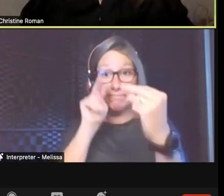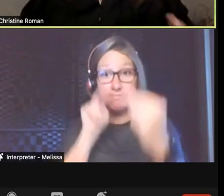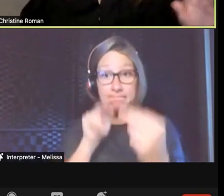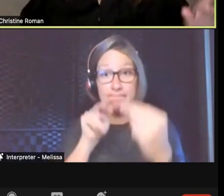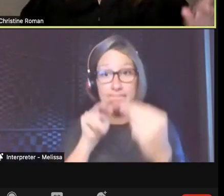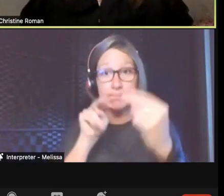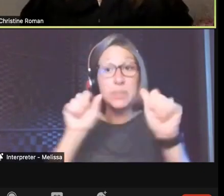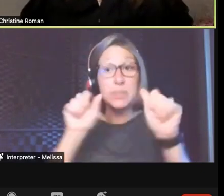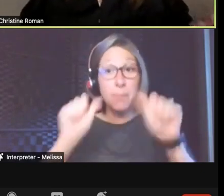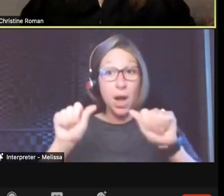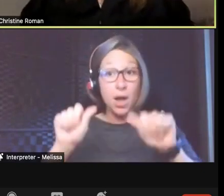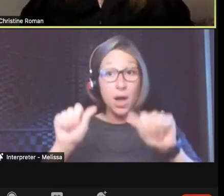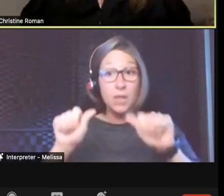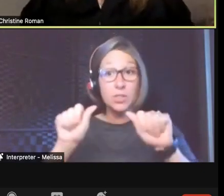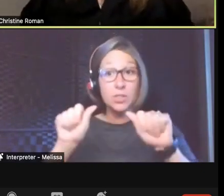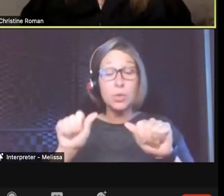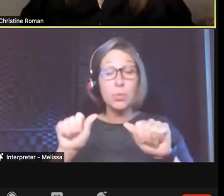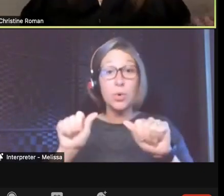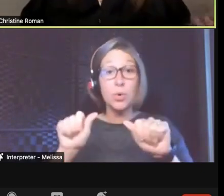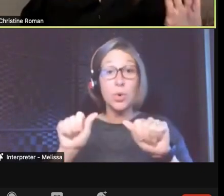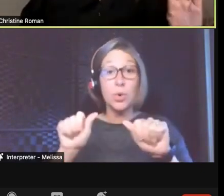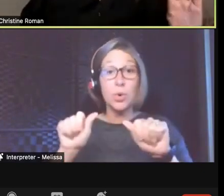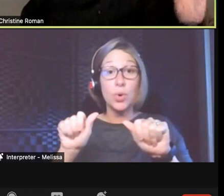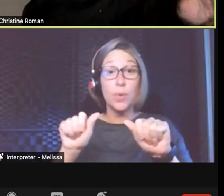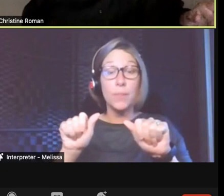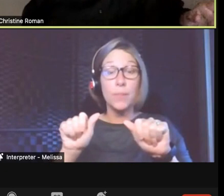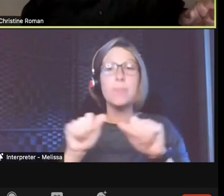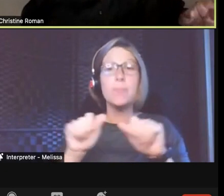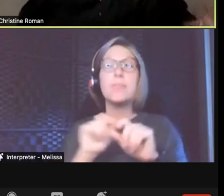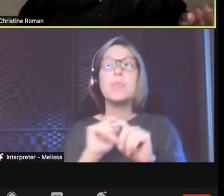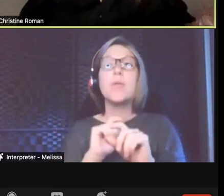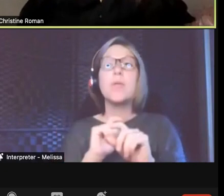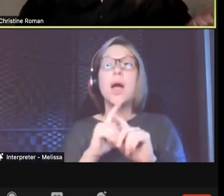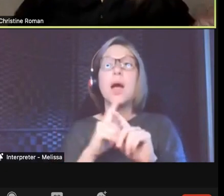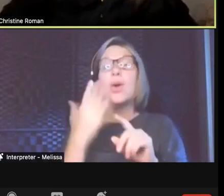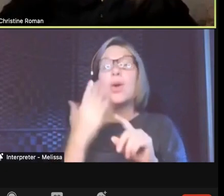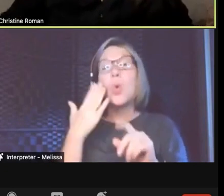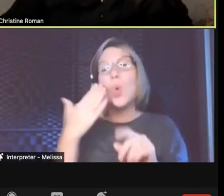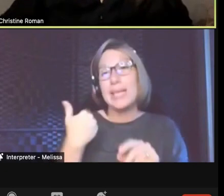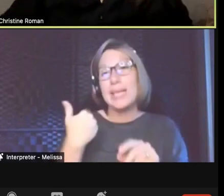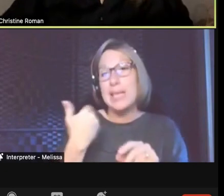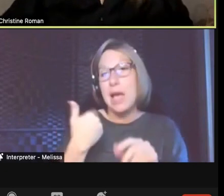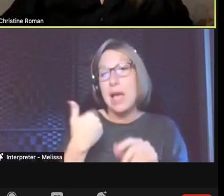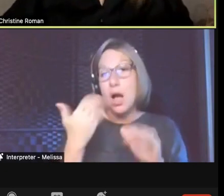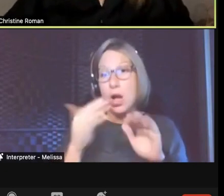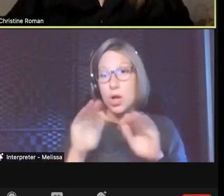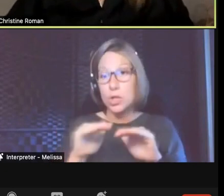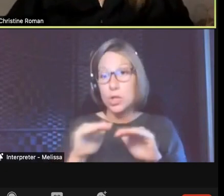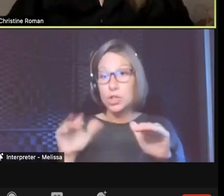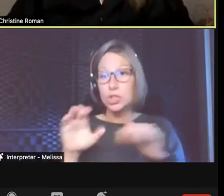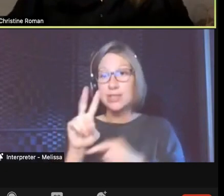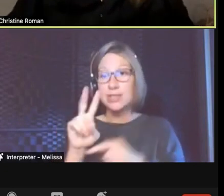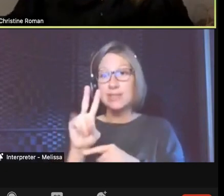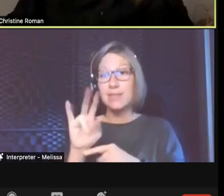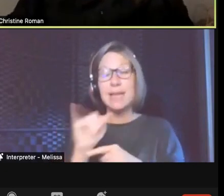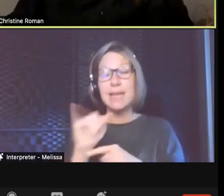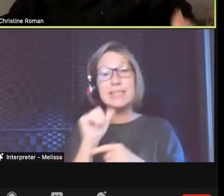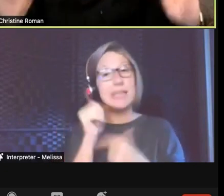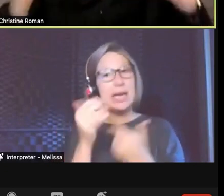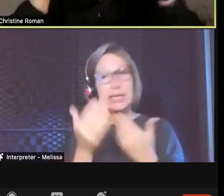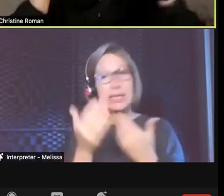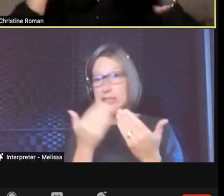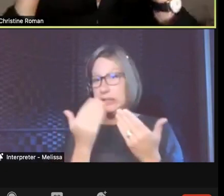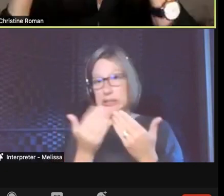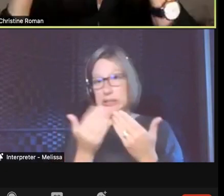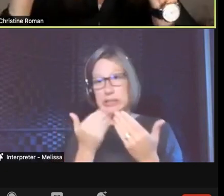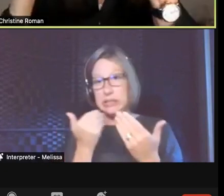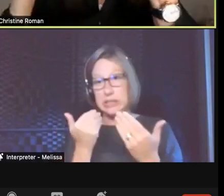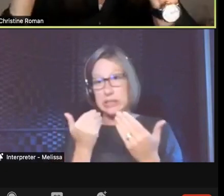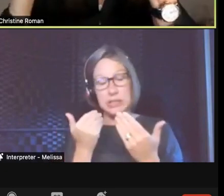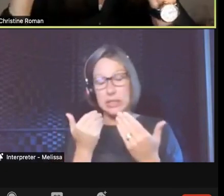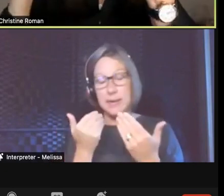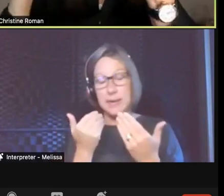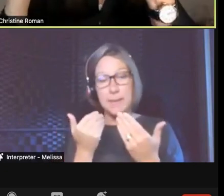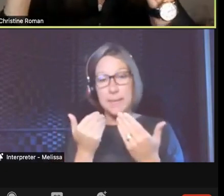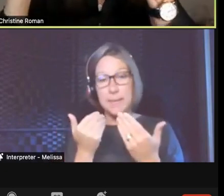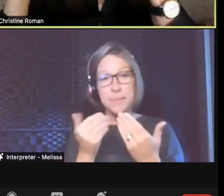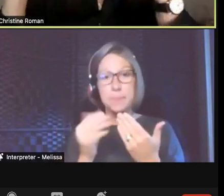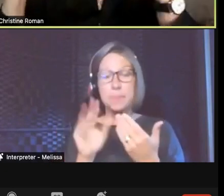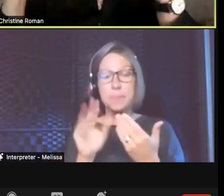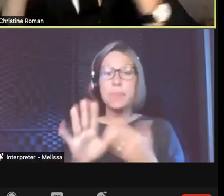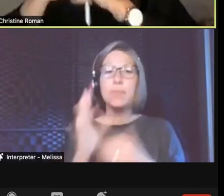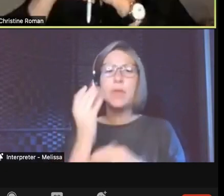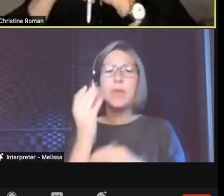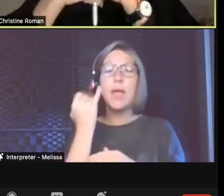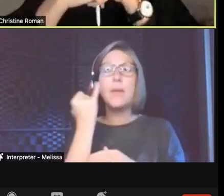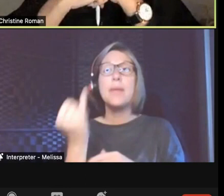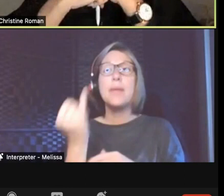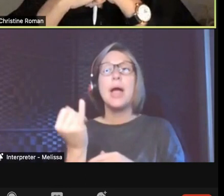the lives of many very young children with CVI, that is often not easy. But imagine what